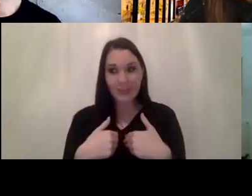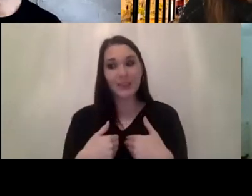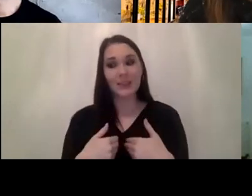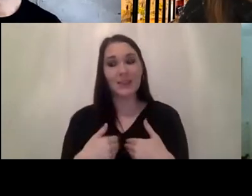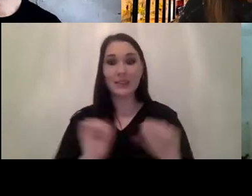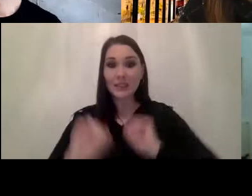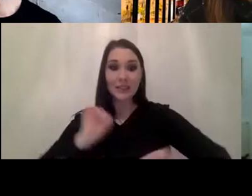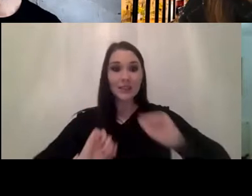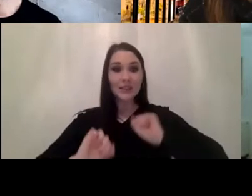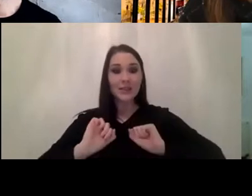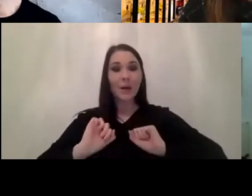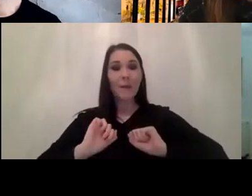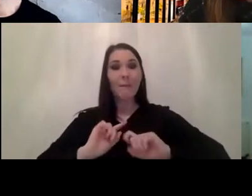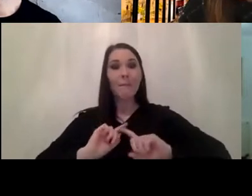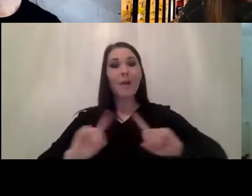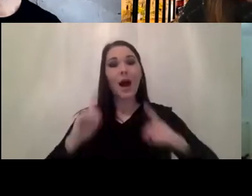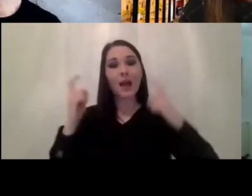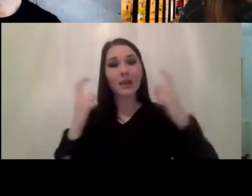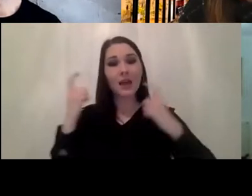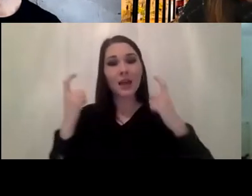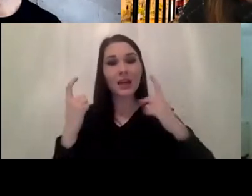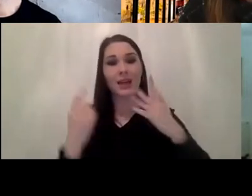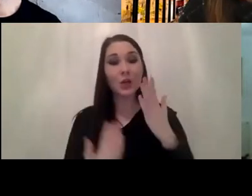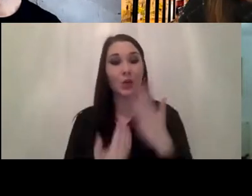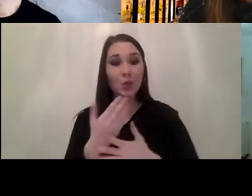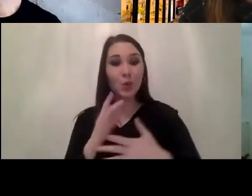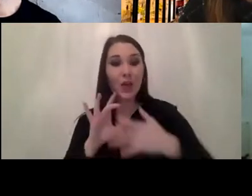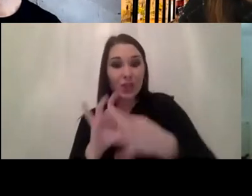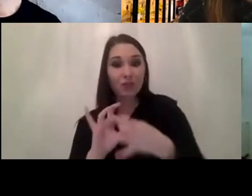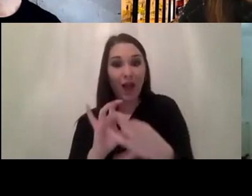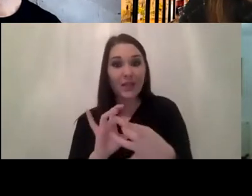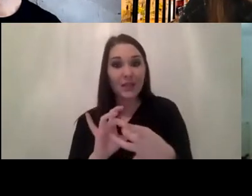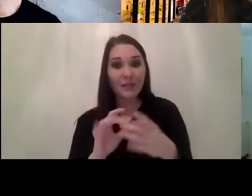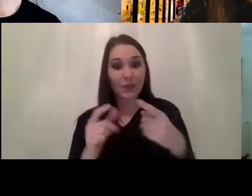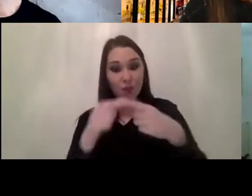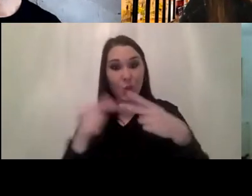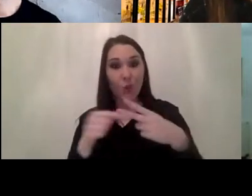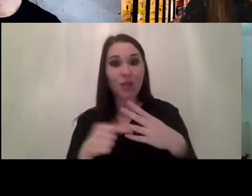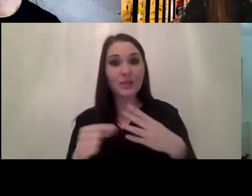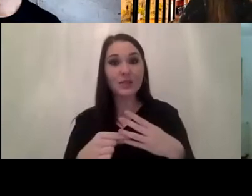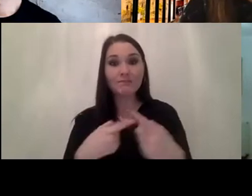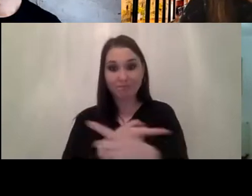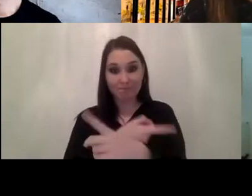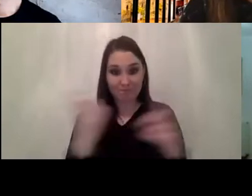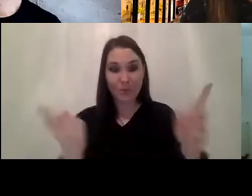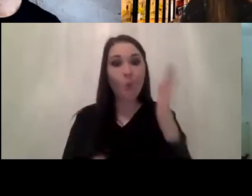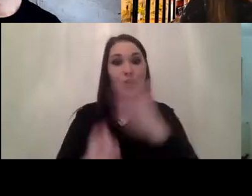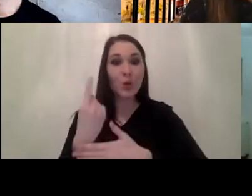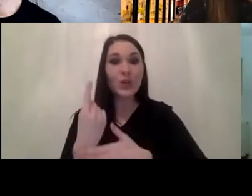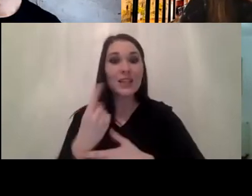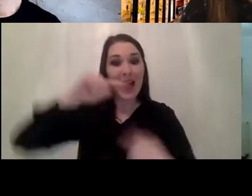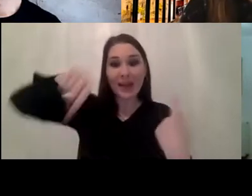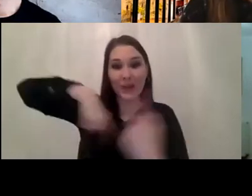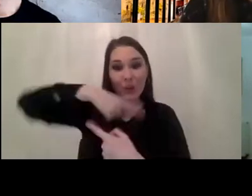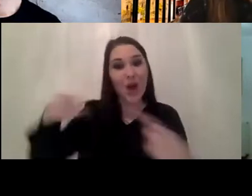bit. But I think that these new interactive tools, it gives everybody the chance, everybody can work on the